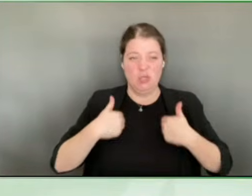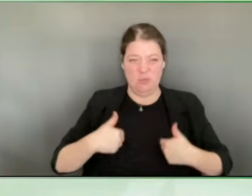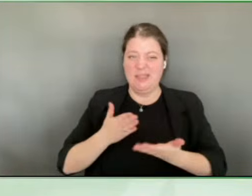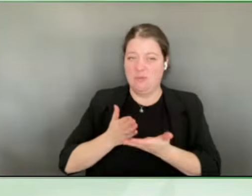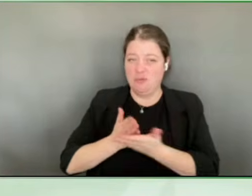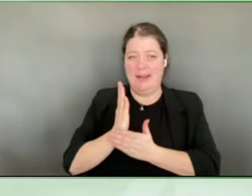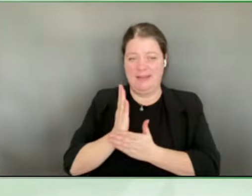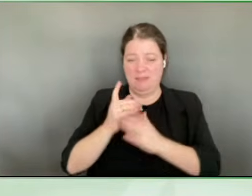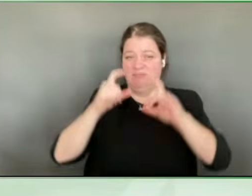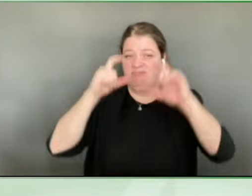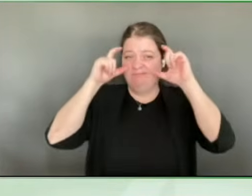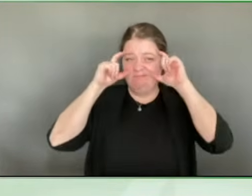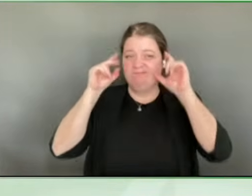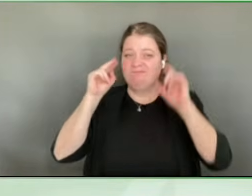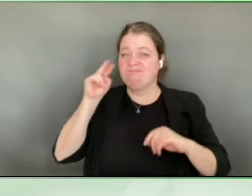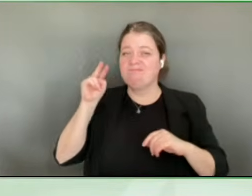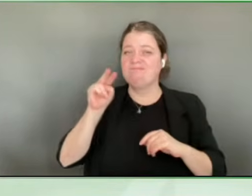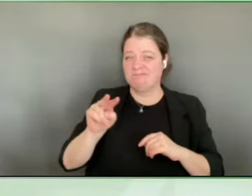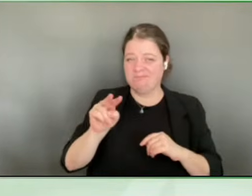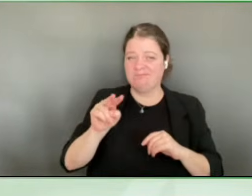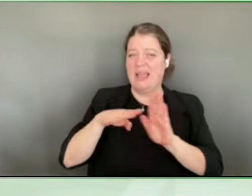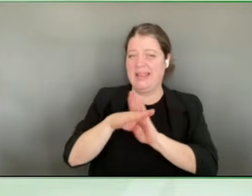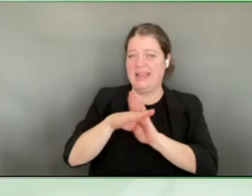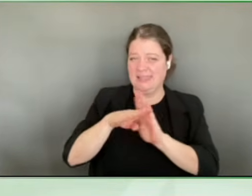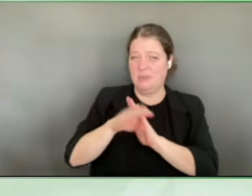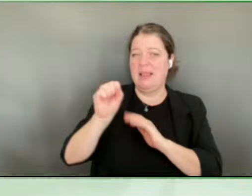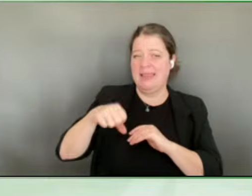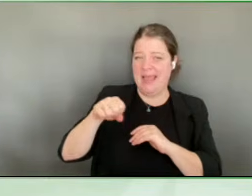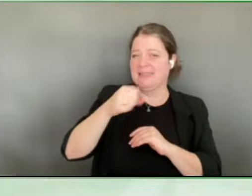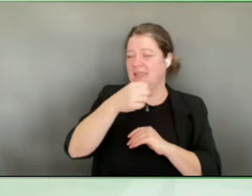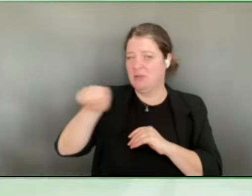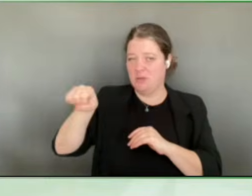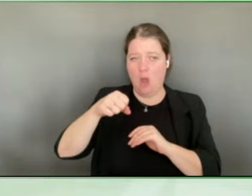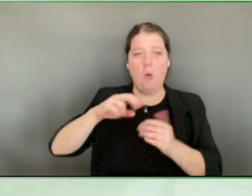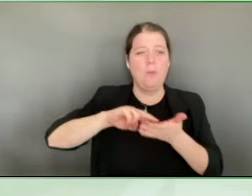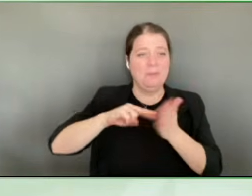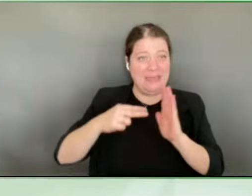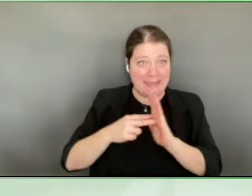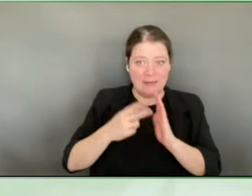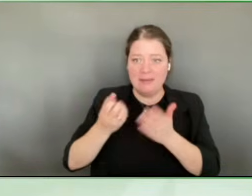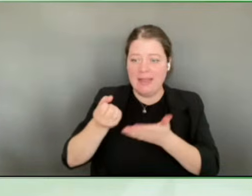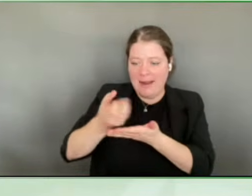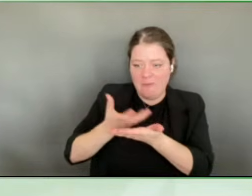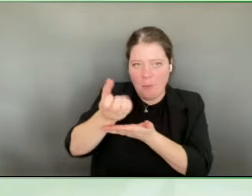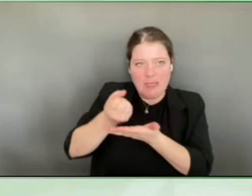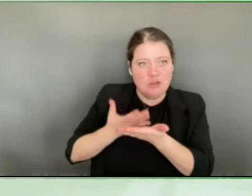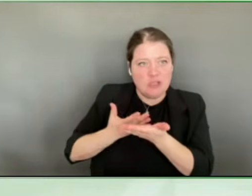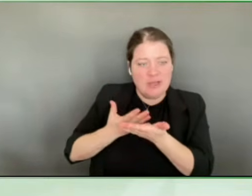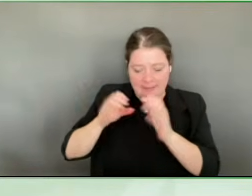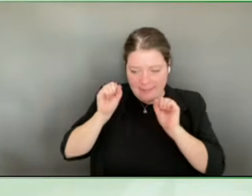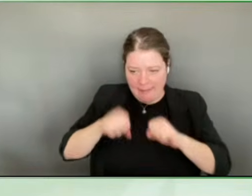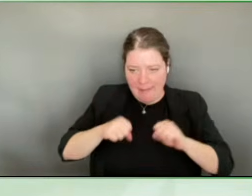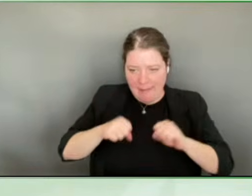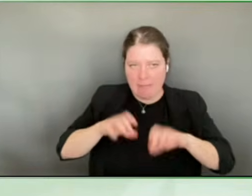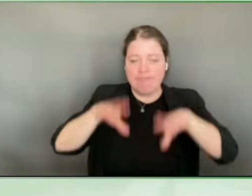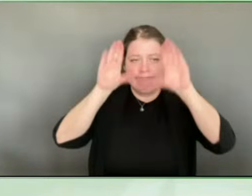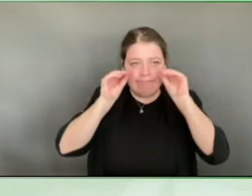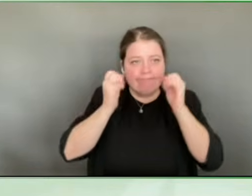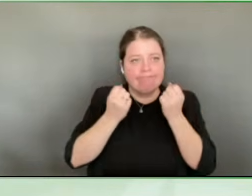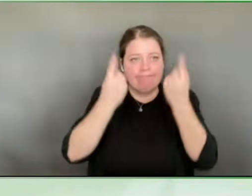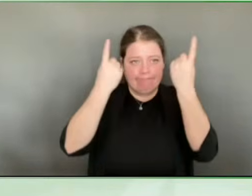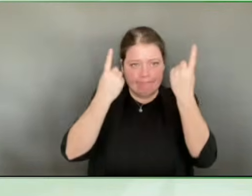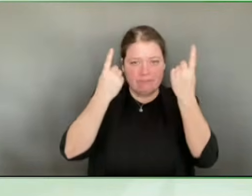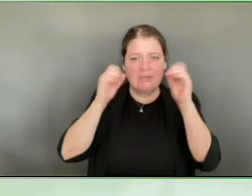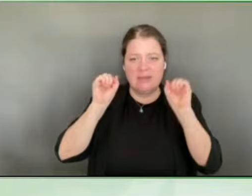of view, that everyone can understand and take part in an event and have their views. Obviously,